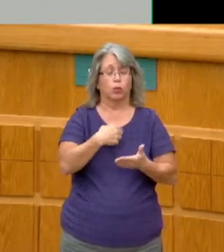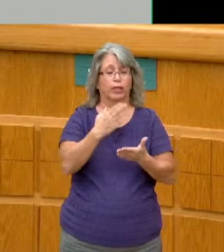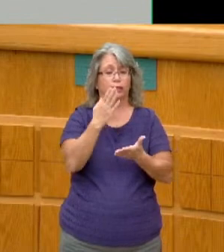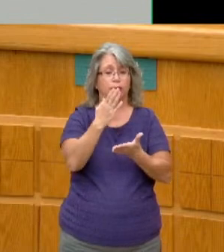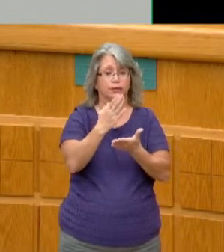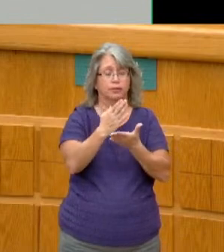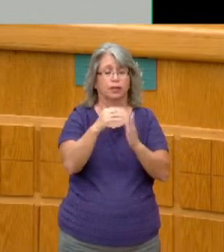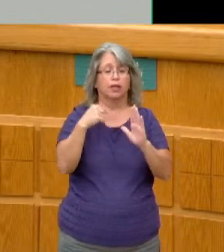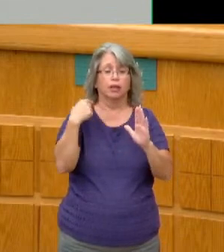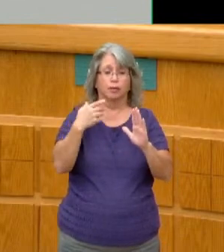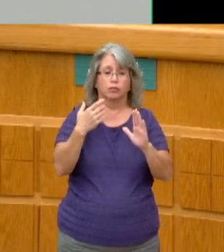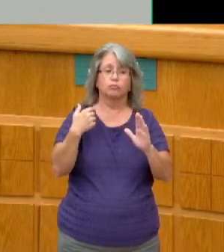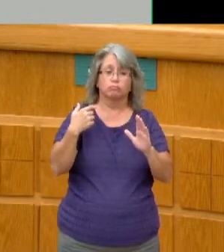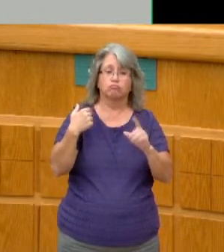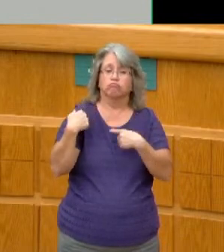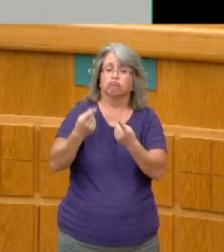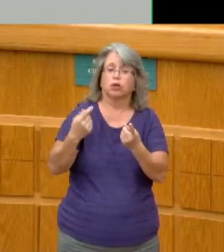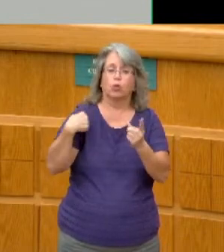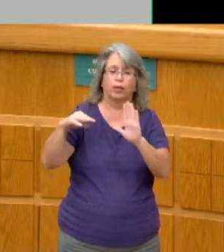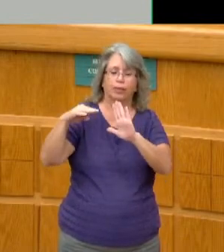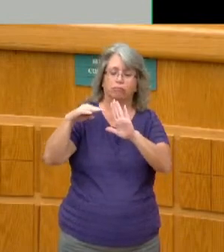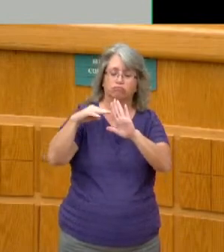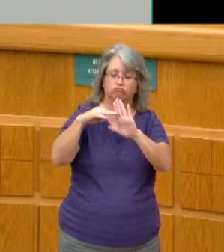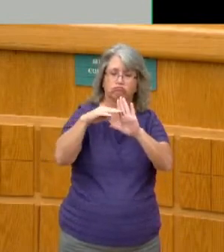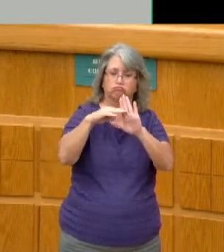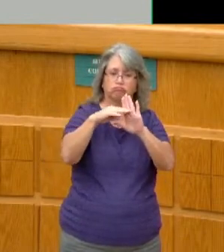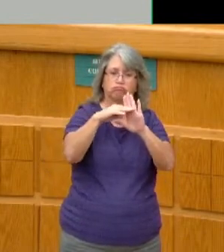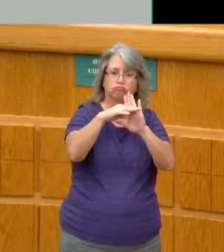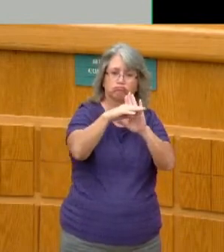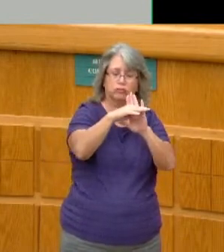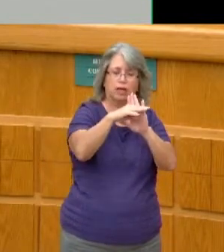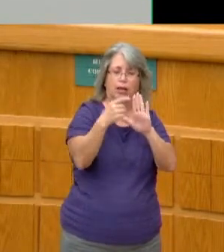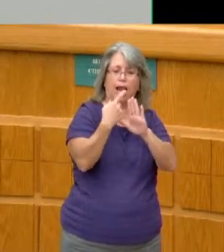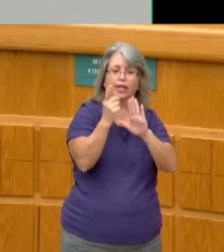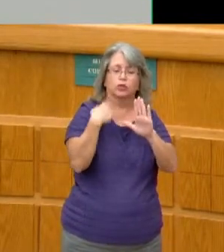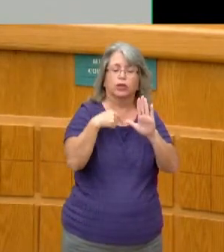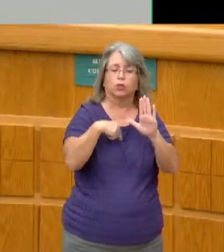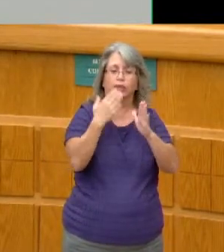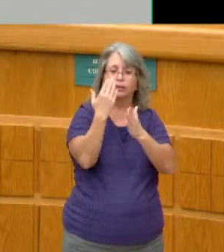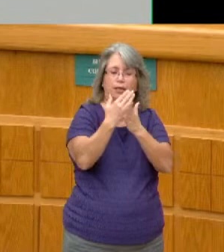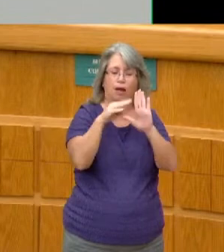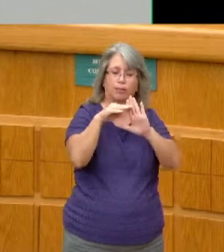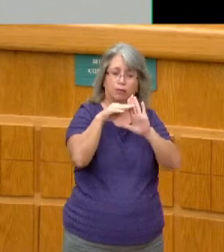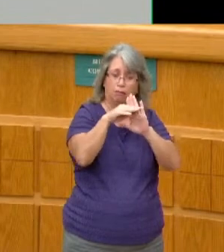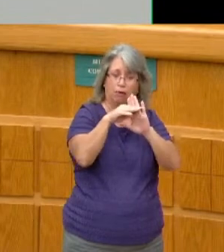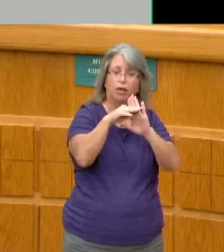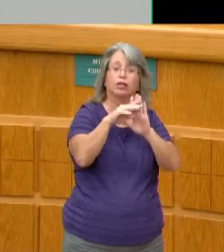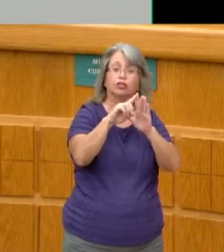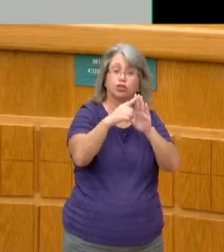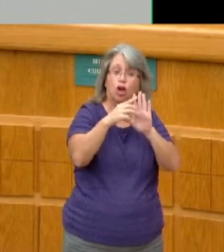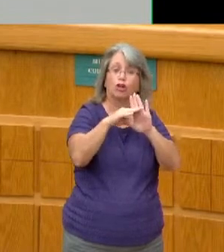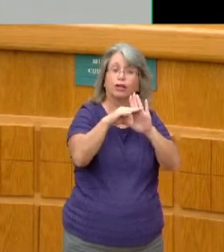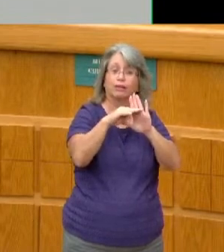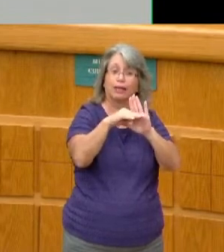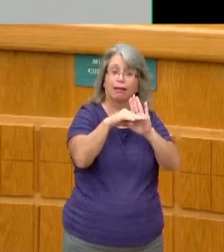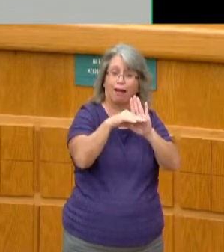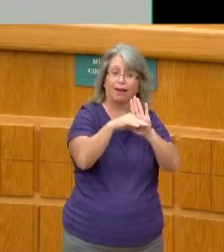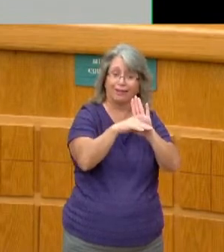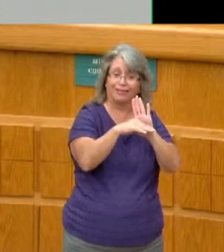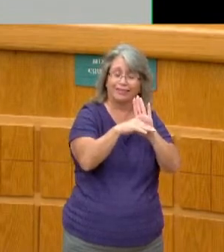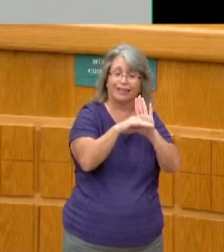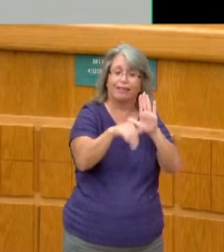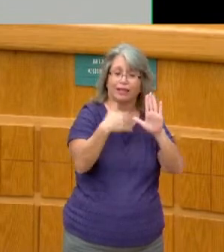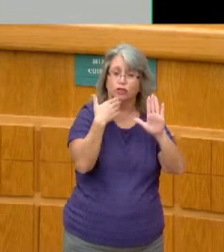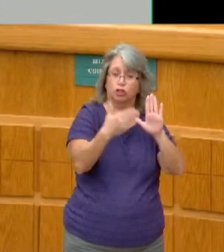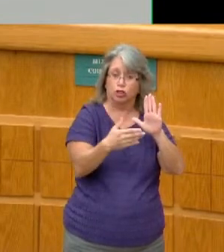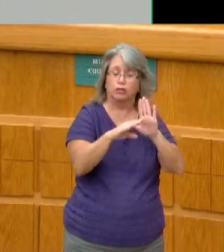again. And so that's a good sign, just like you could see in some of the previous graphics from the public health director. So, and they're